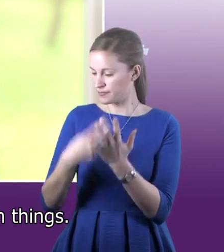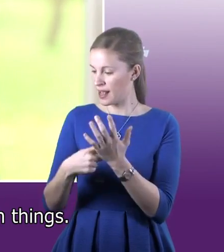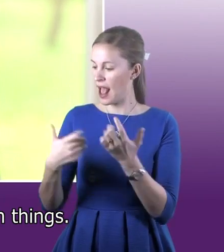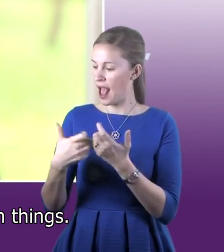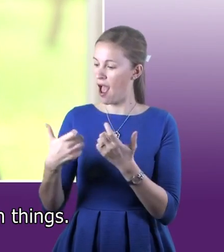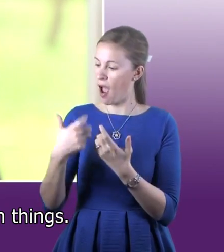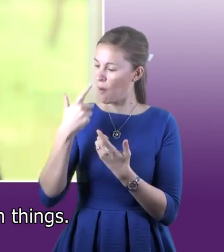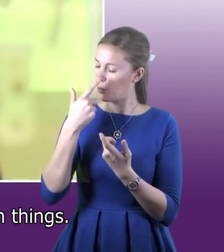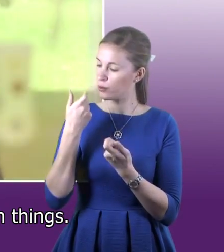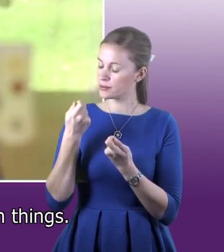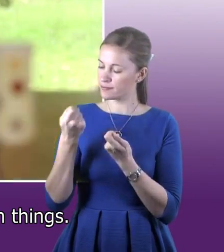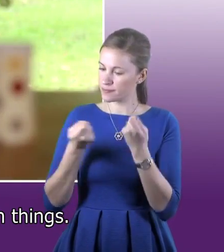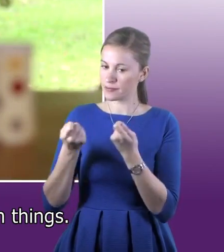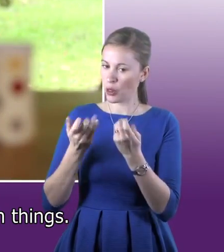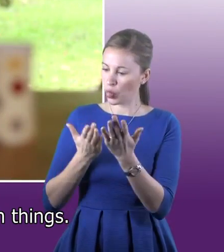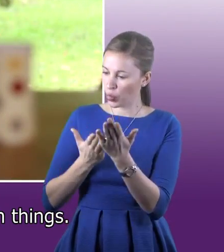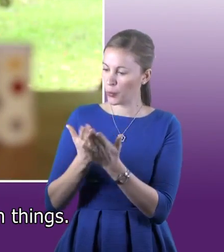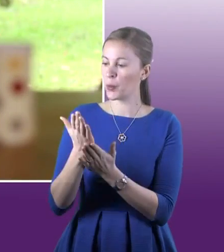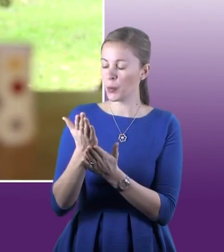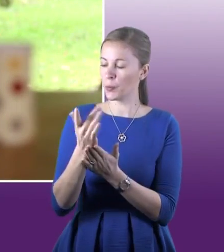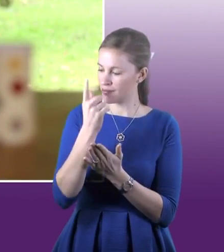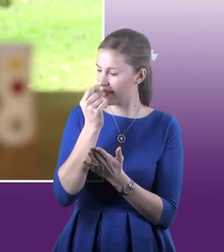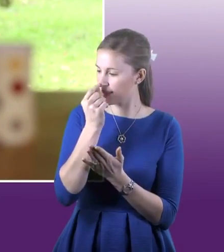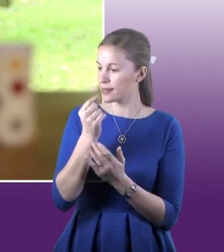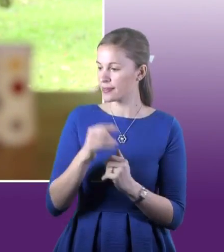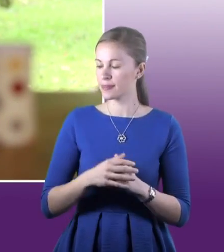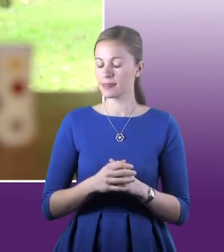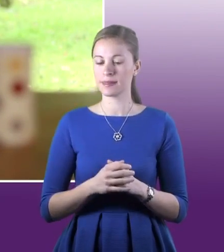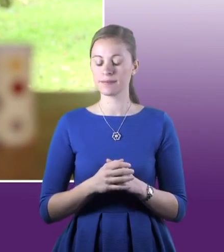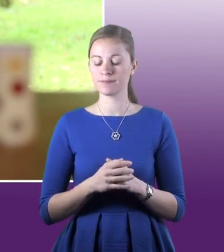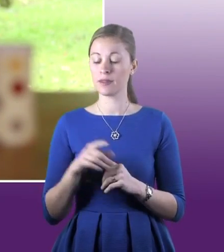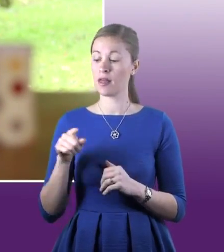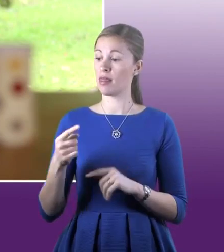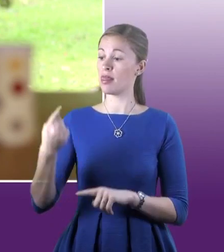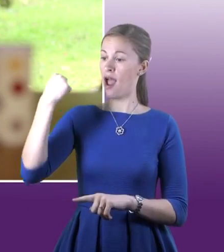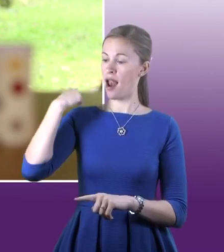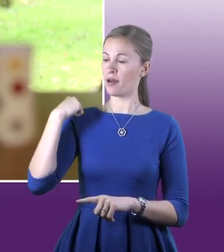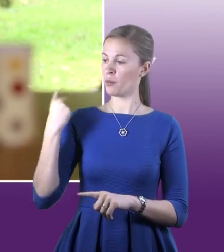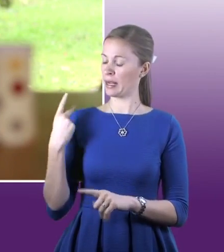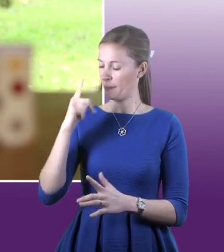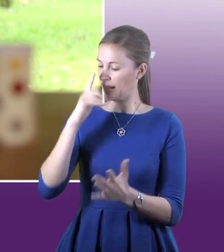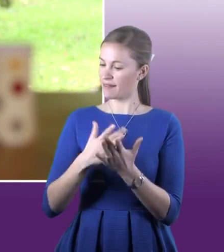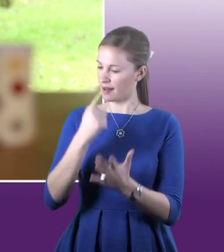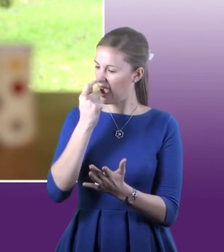would work through things. At the time, we believed them.